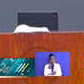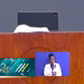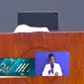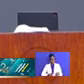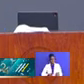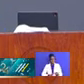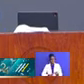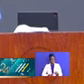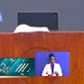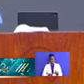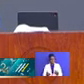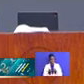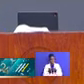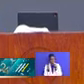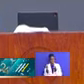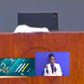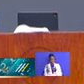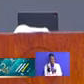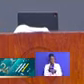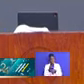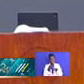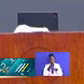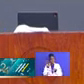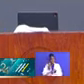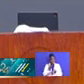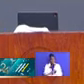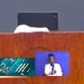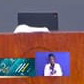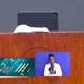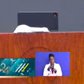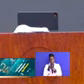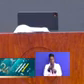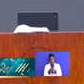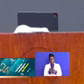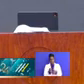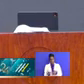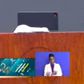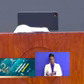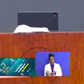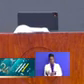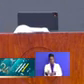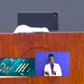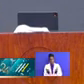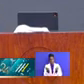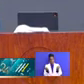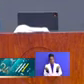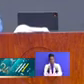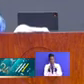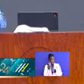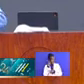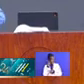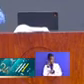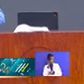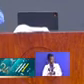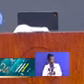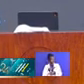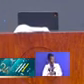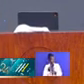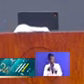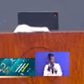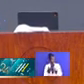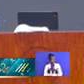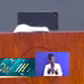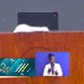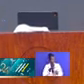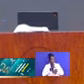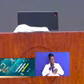king happens to be coming out of Parliament and put on her radio in her car and was listening to my message and so she was